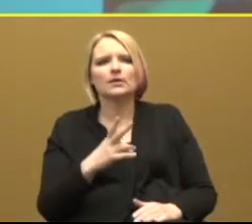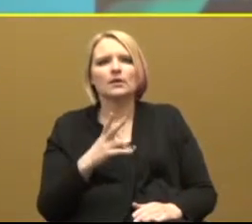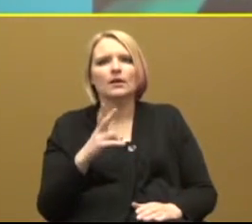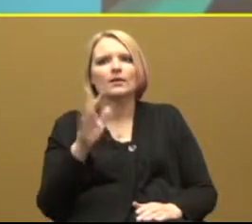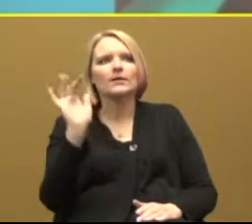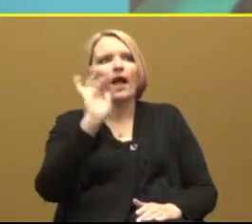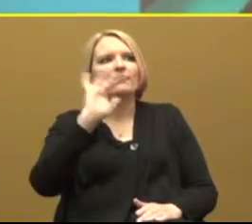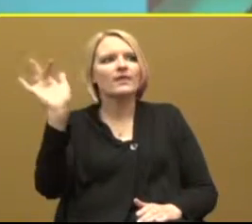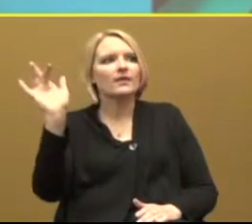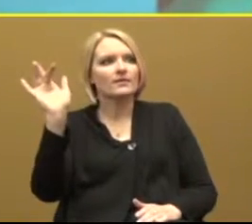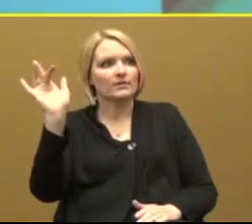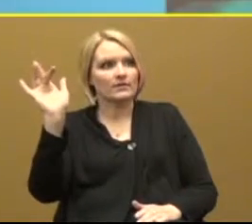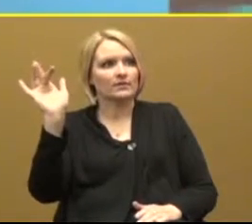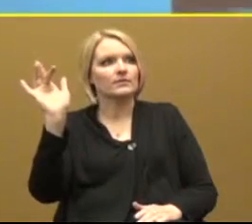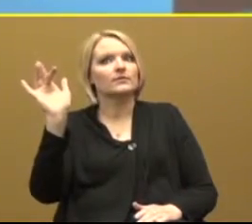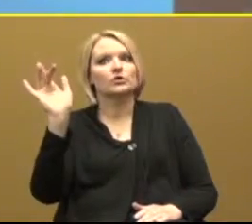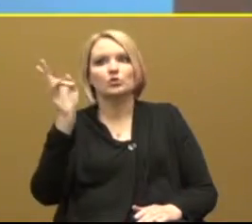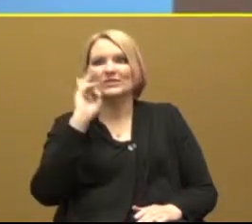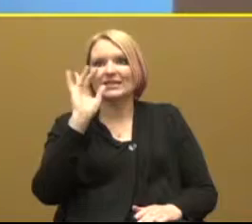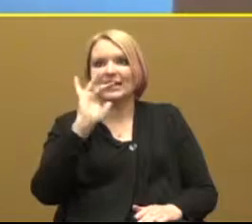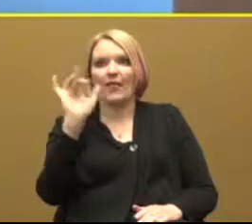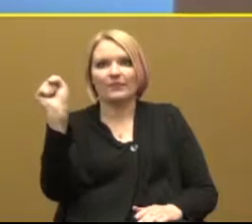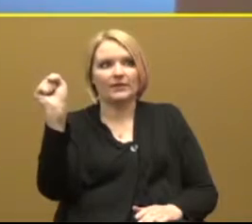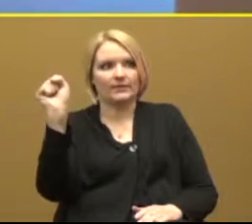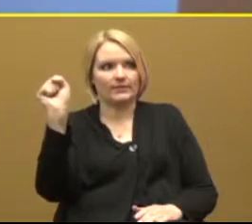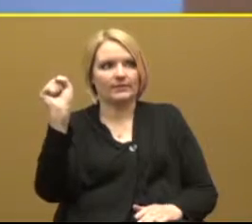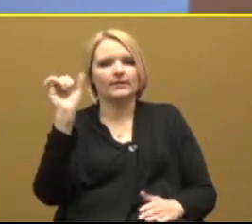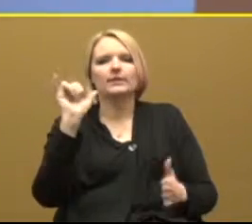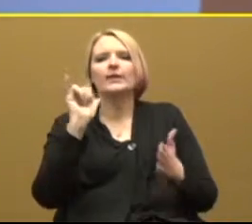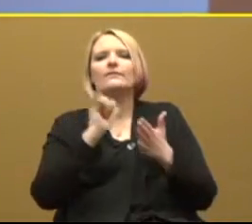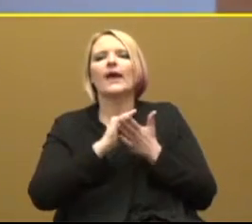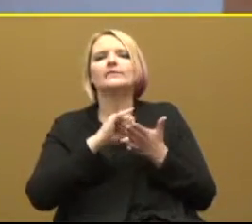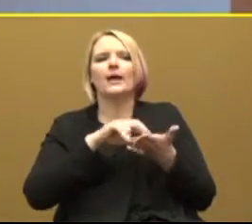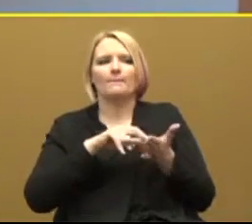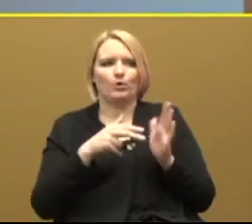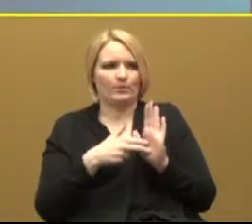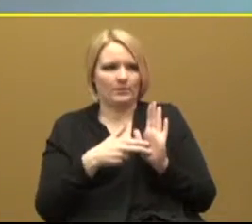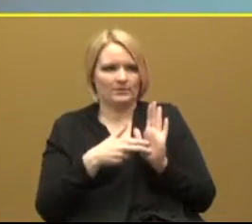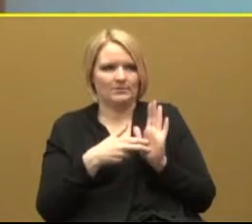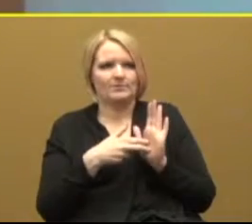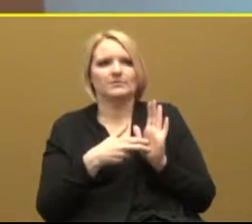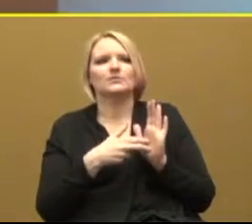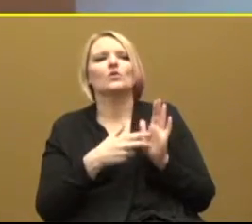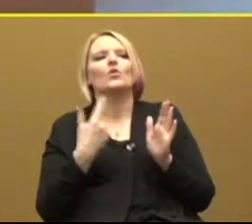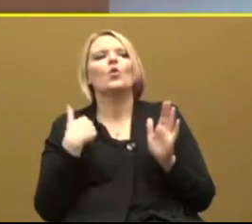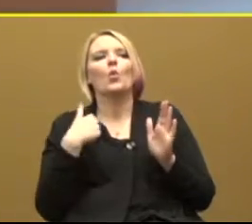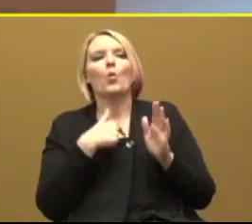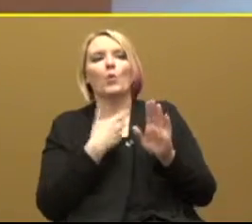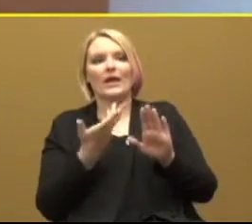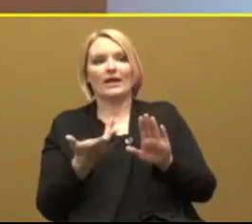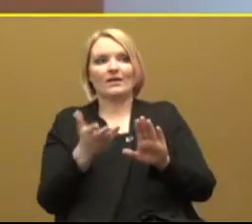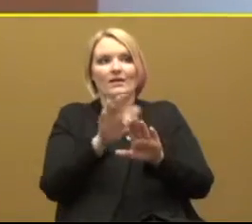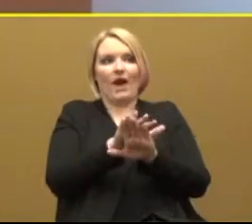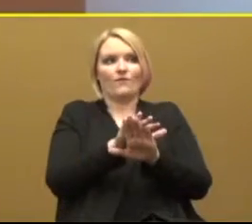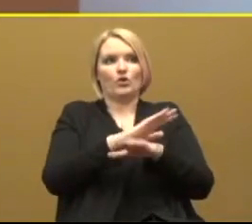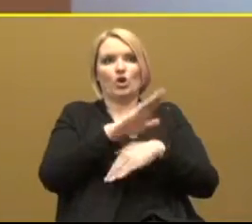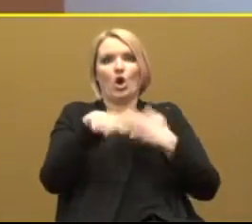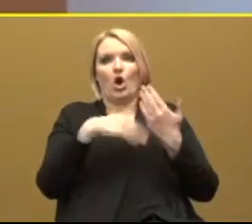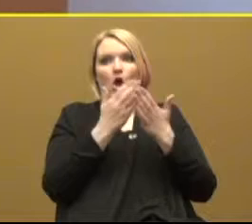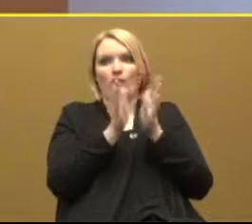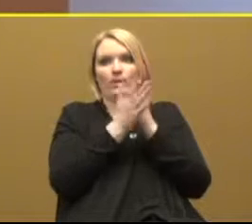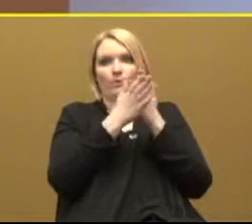Nothing. Excellent. You see nothing. That is intentional. We covered every